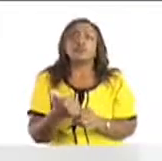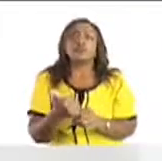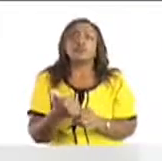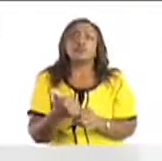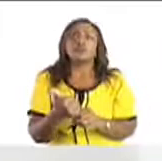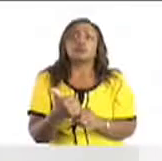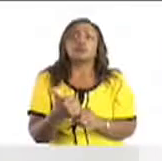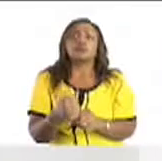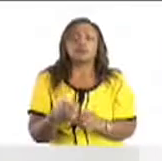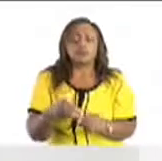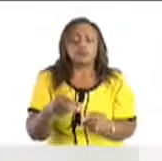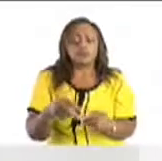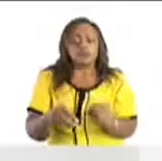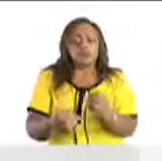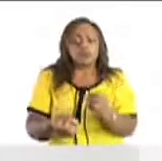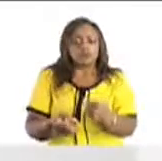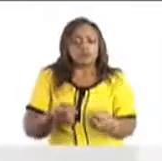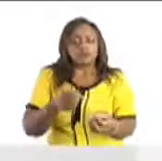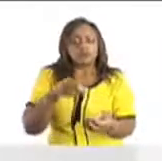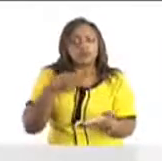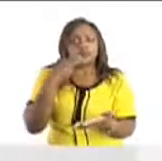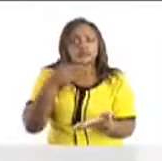wheat bix.